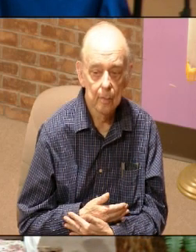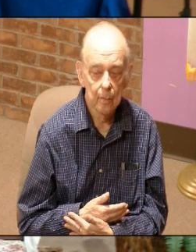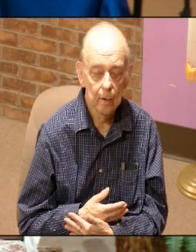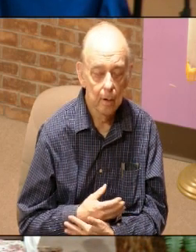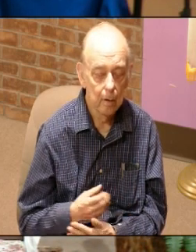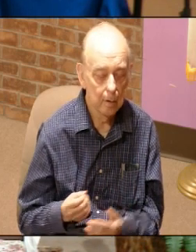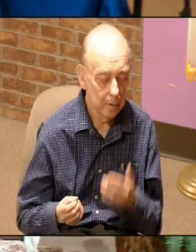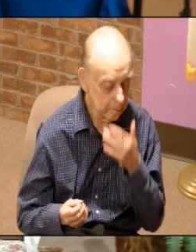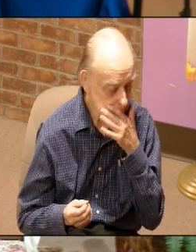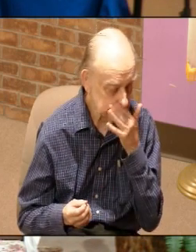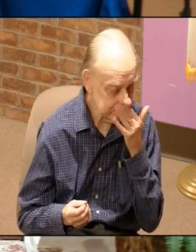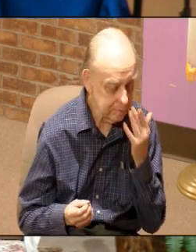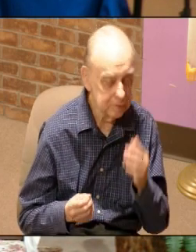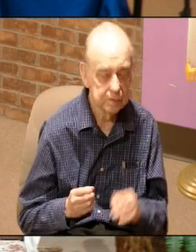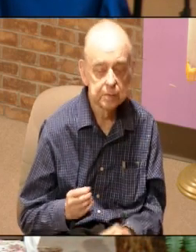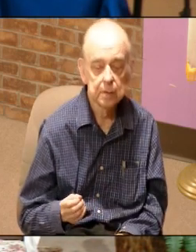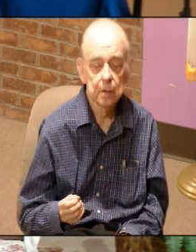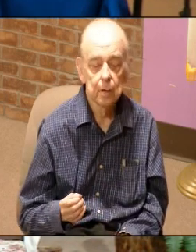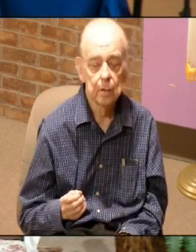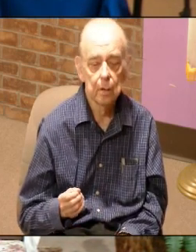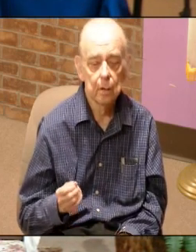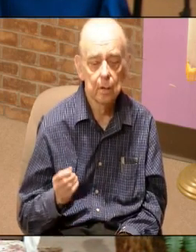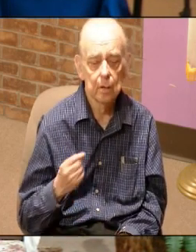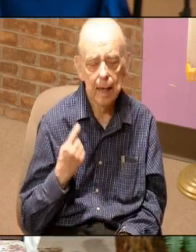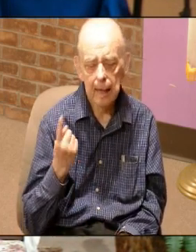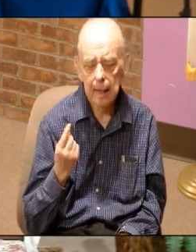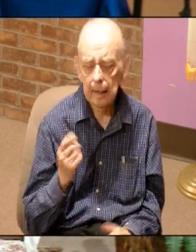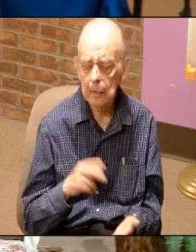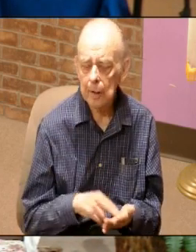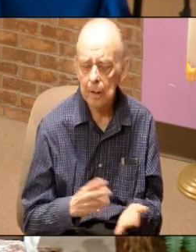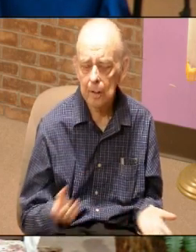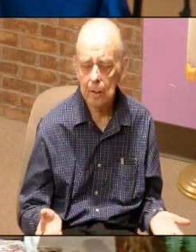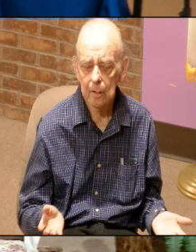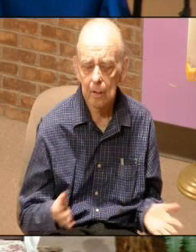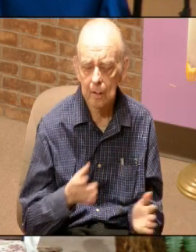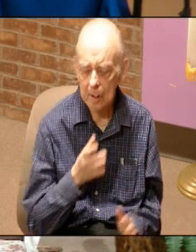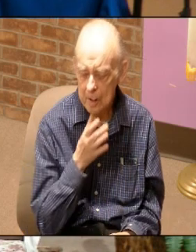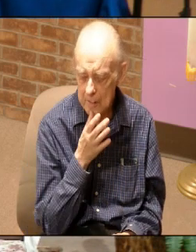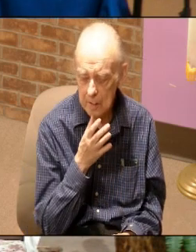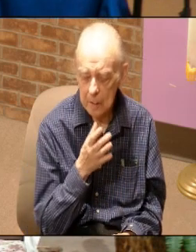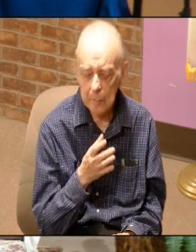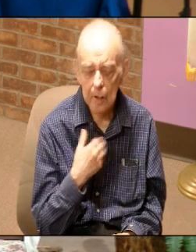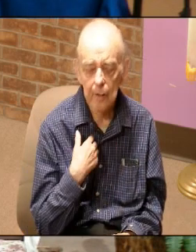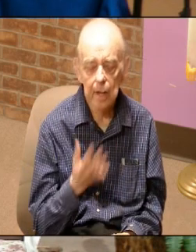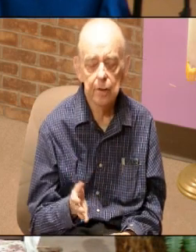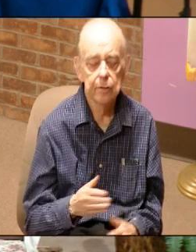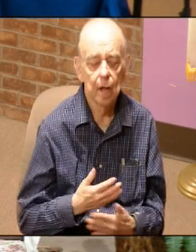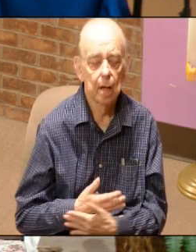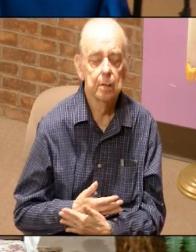oh what do you think a mother who had a child